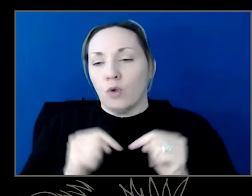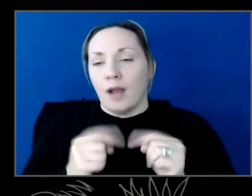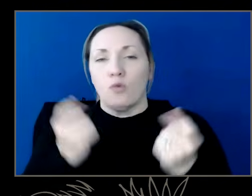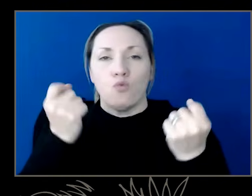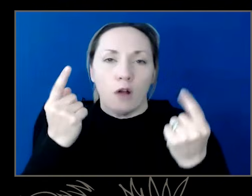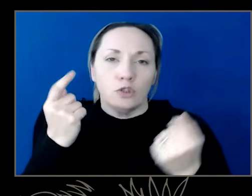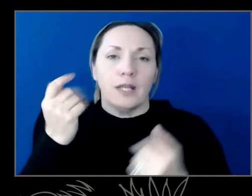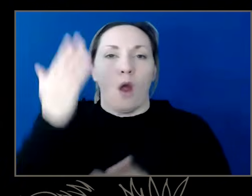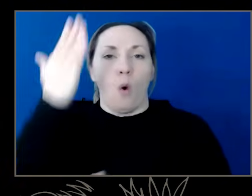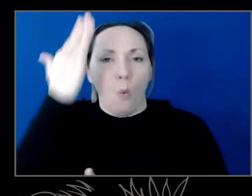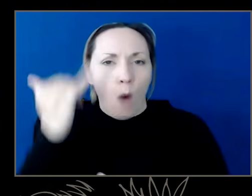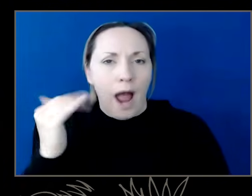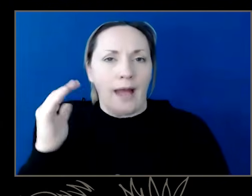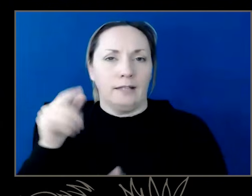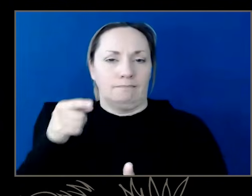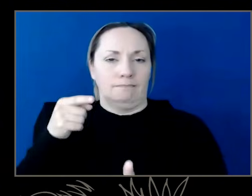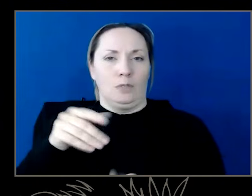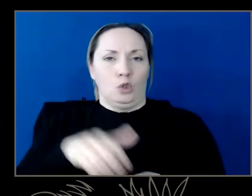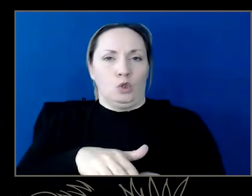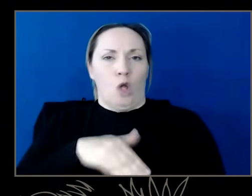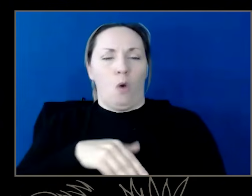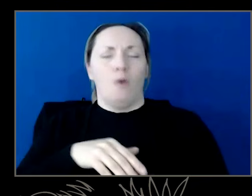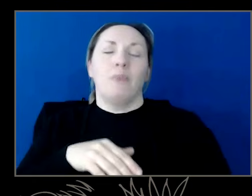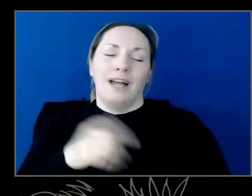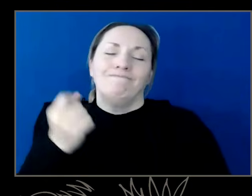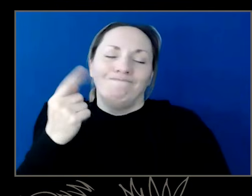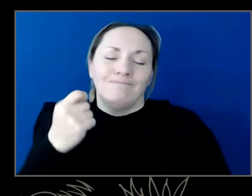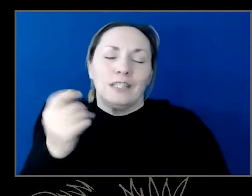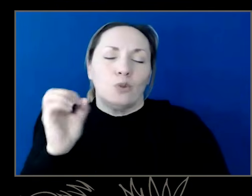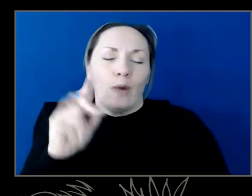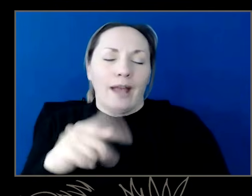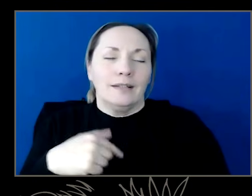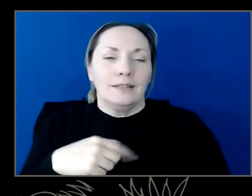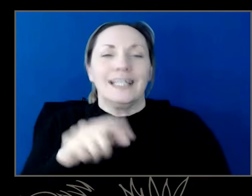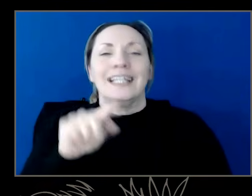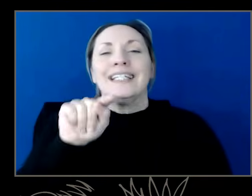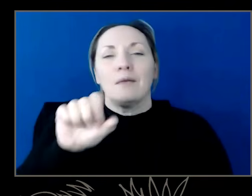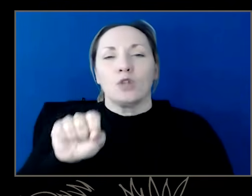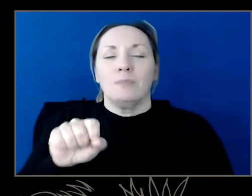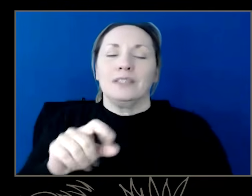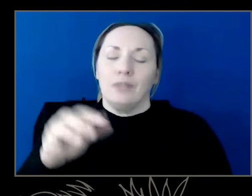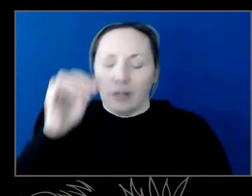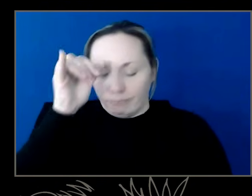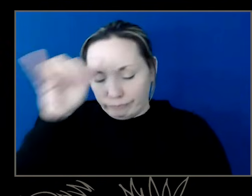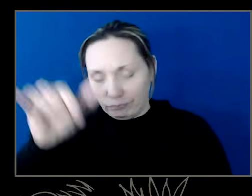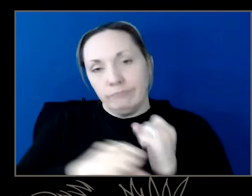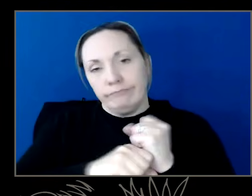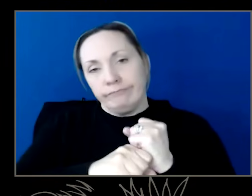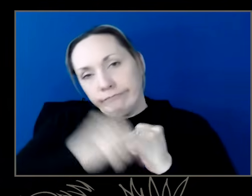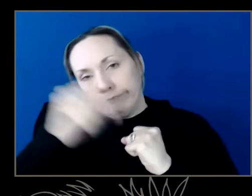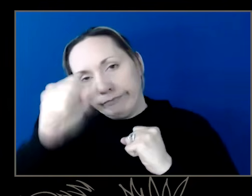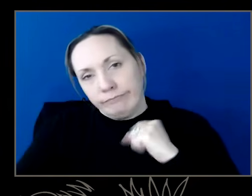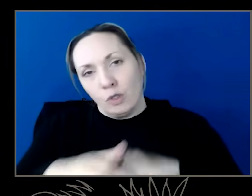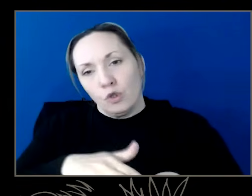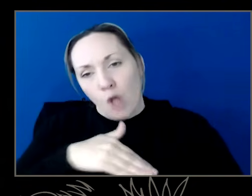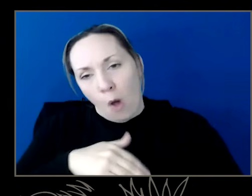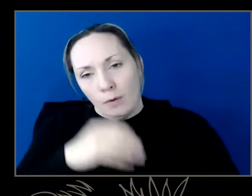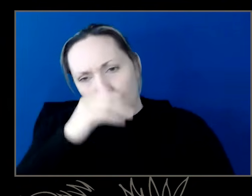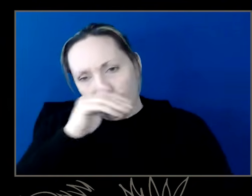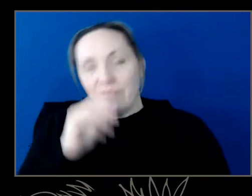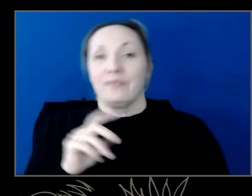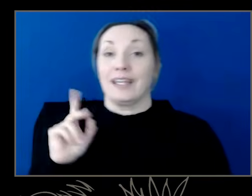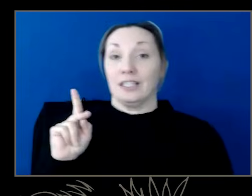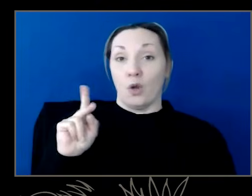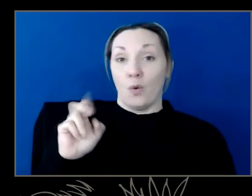slow, but it's okay. TypeScript is very slow, and we're going to see why. So as Ken